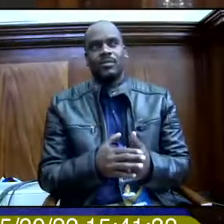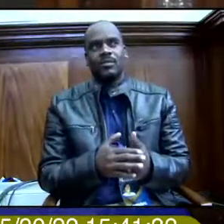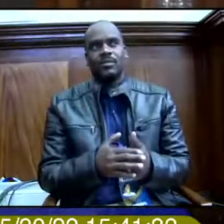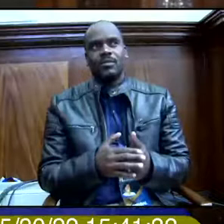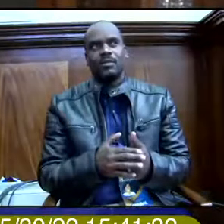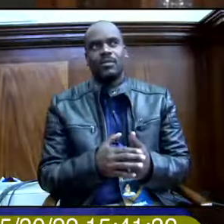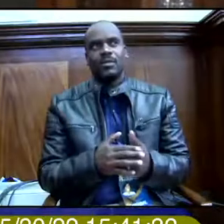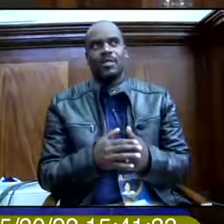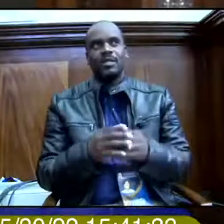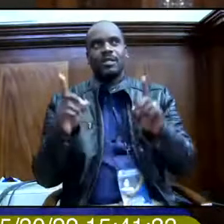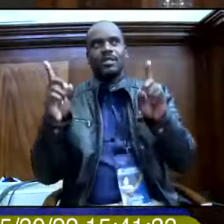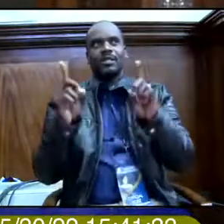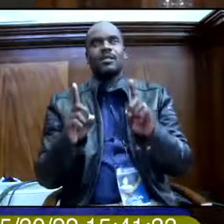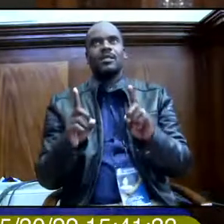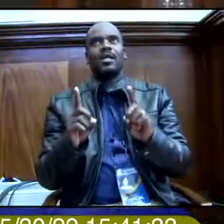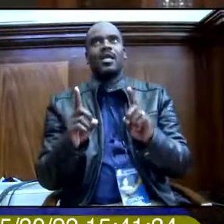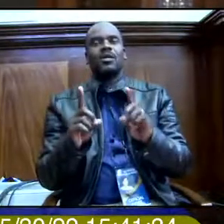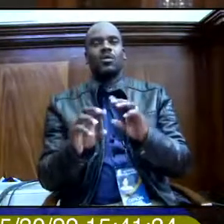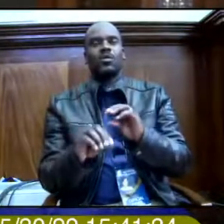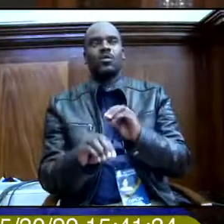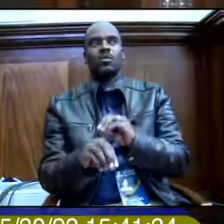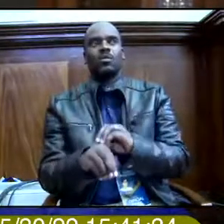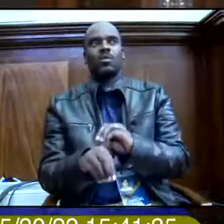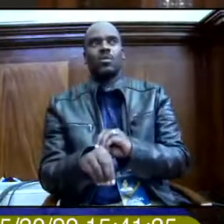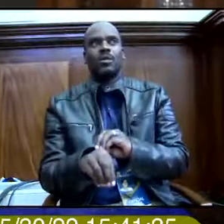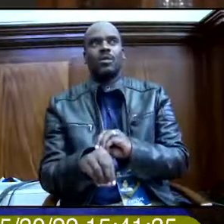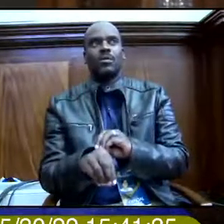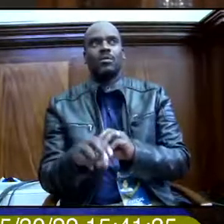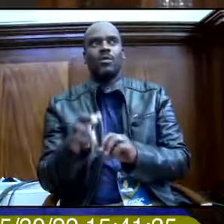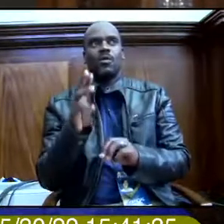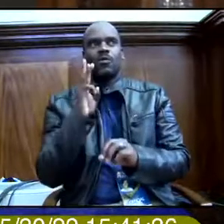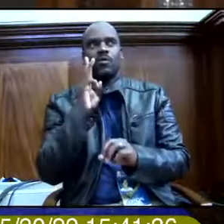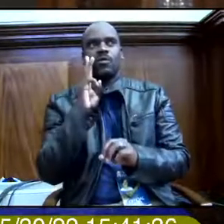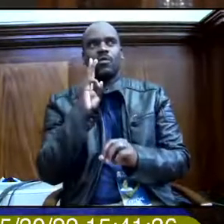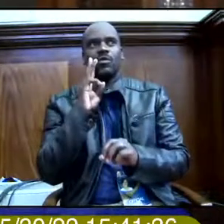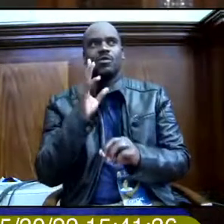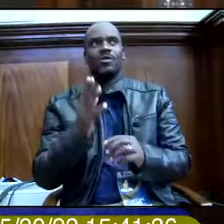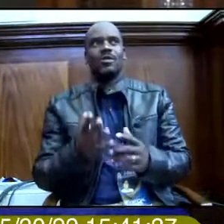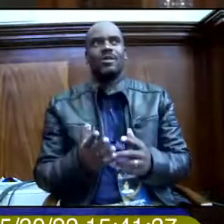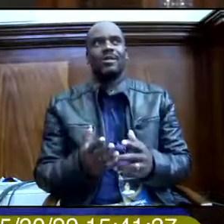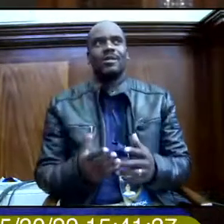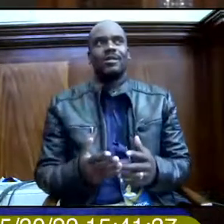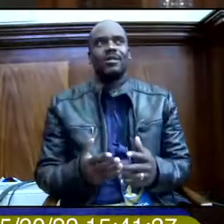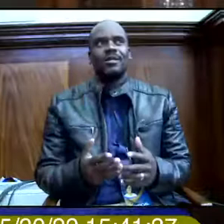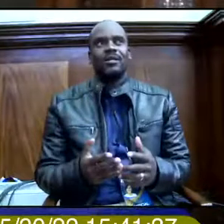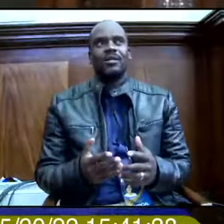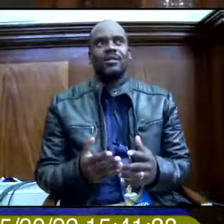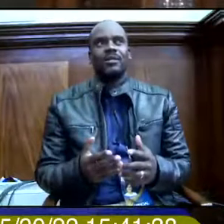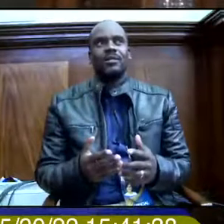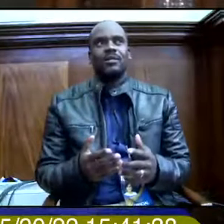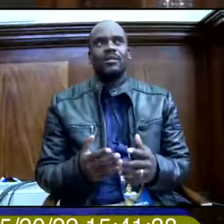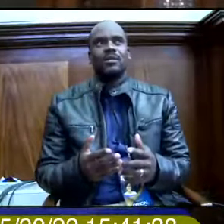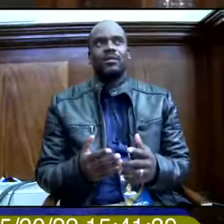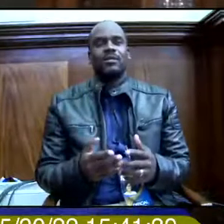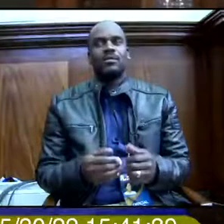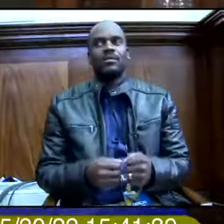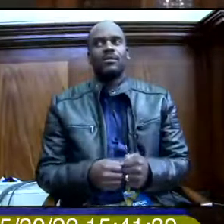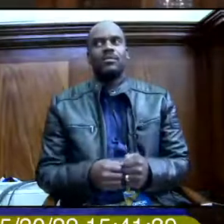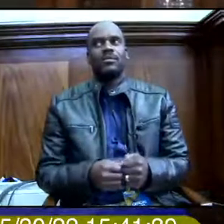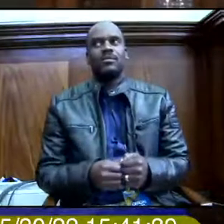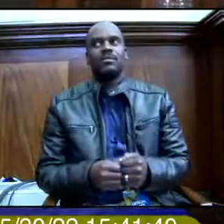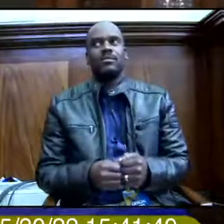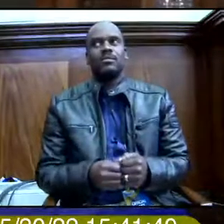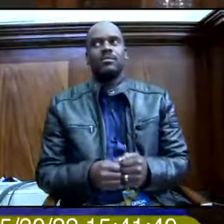a serious problem with water i'm talking about taboo mufudzanyani because i am from taboo footage